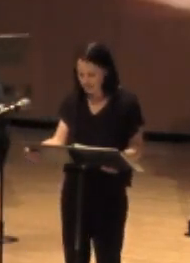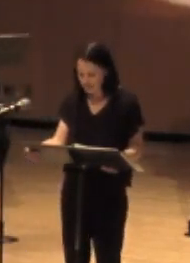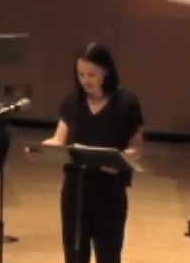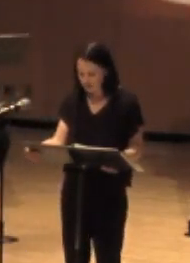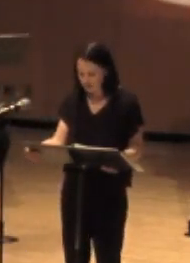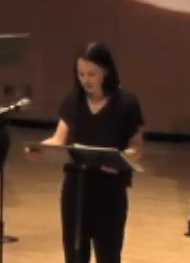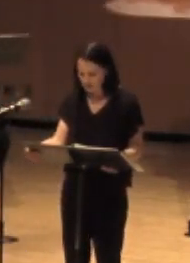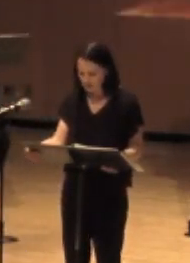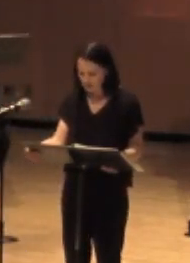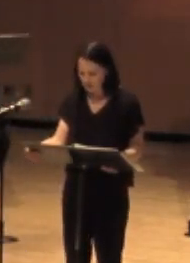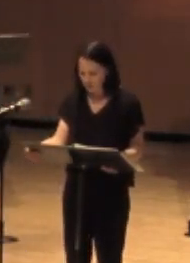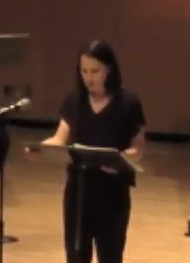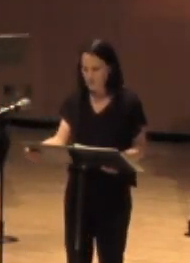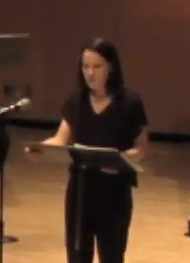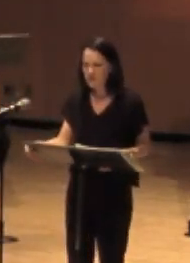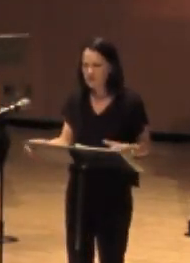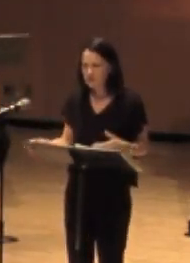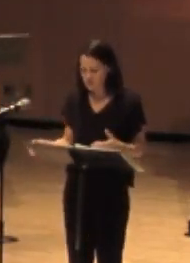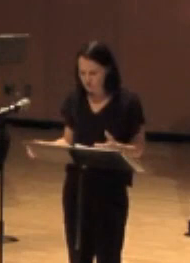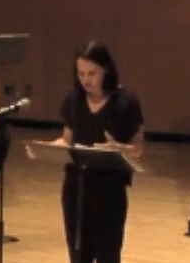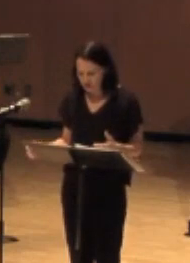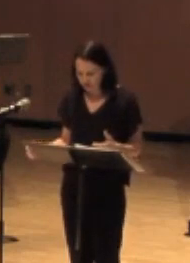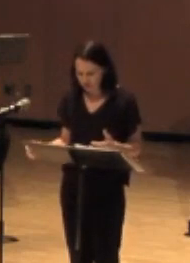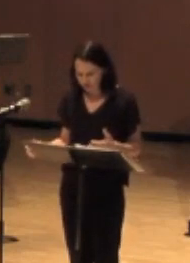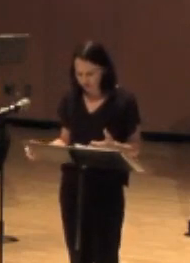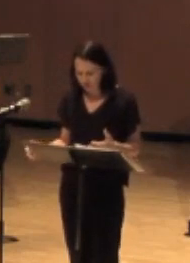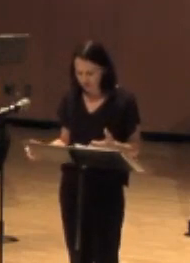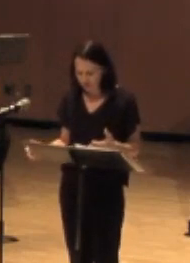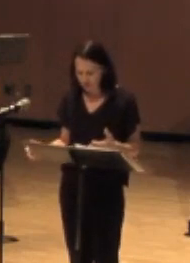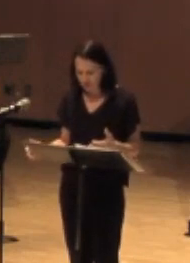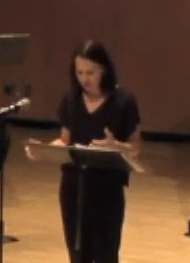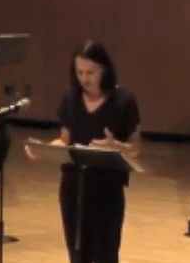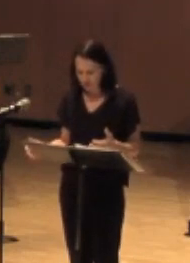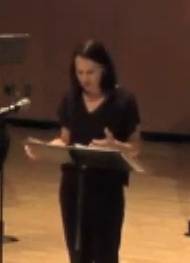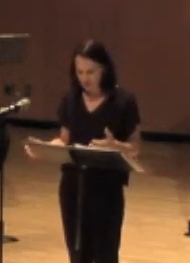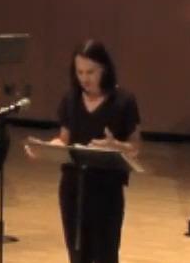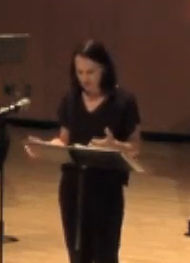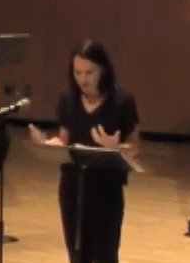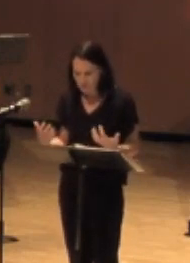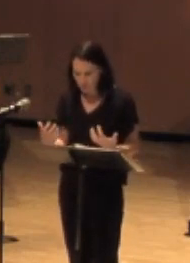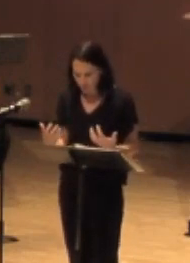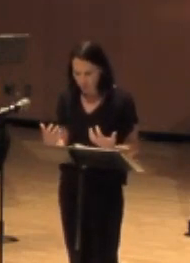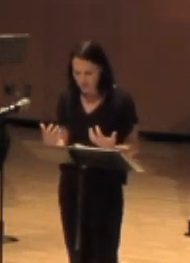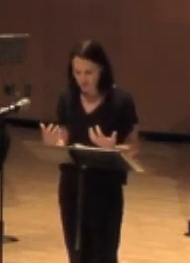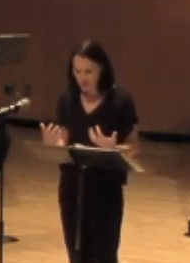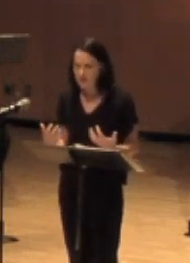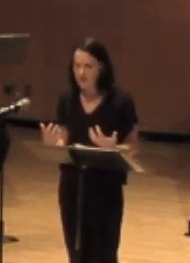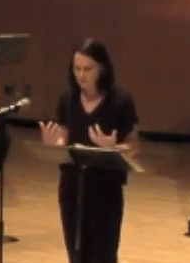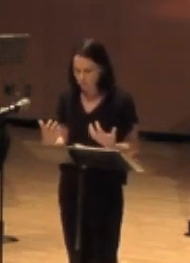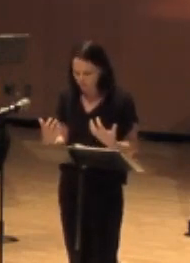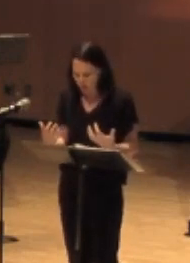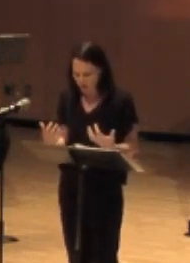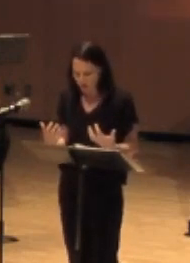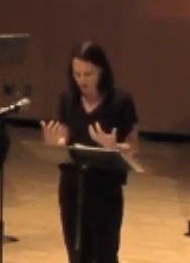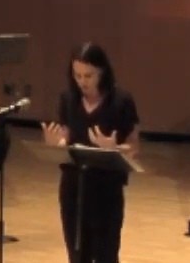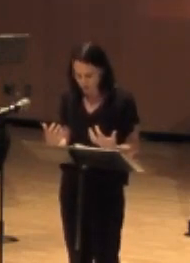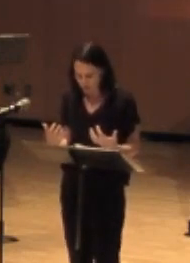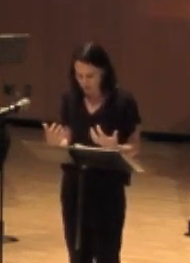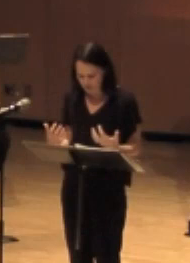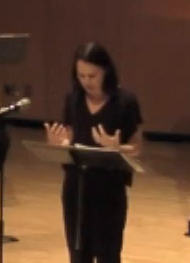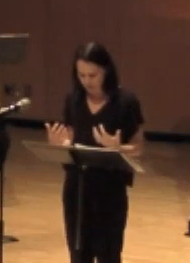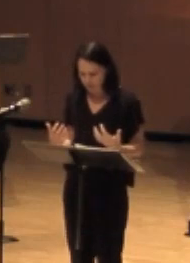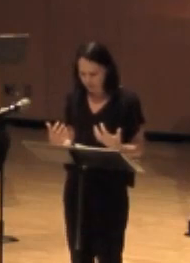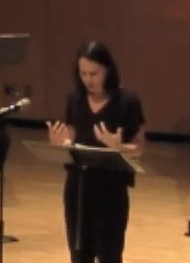was him but then he stood there in front of me came towards me he came walking